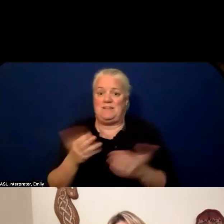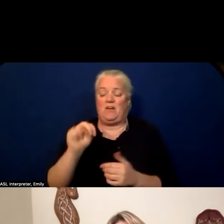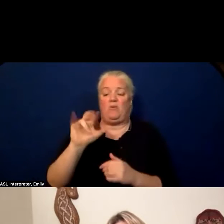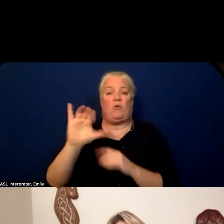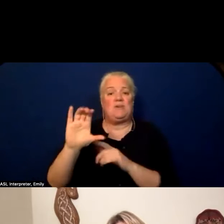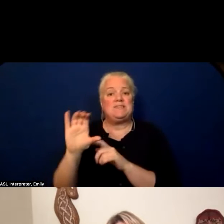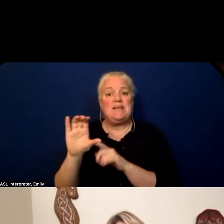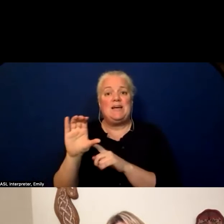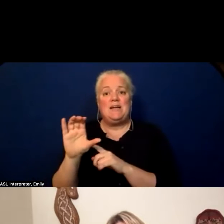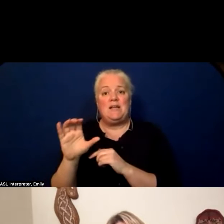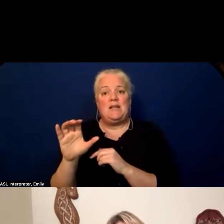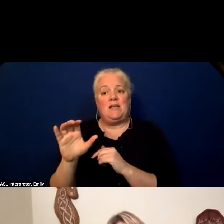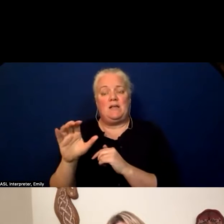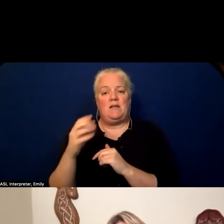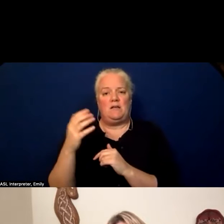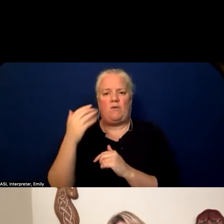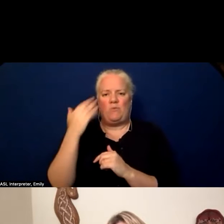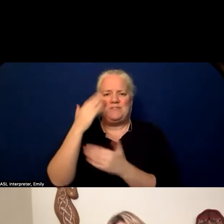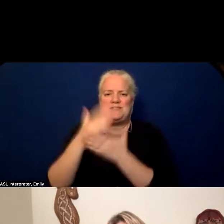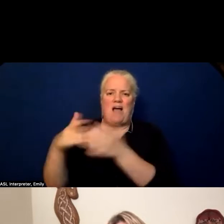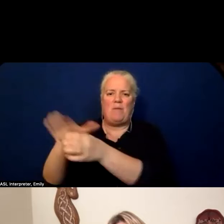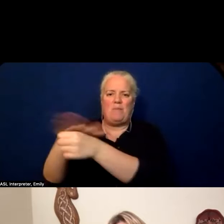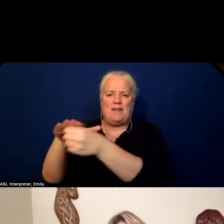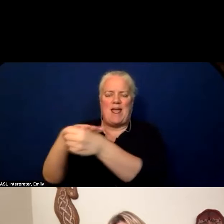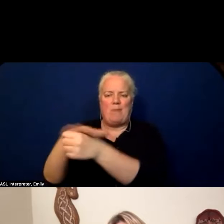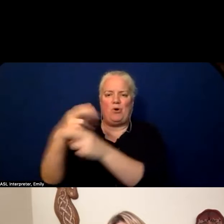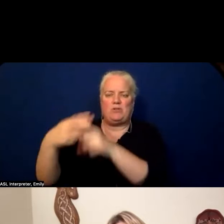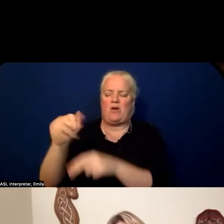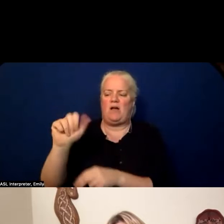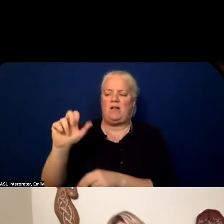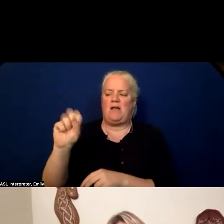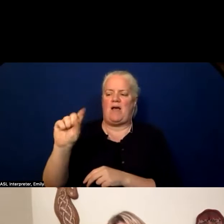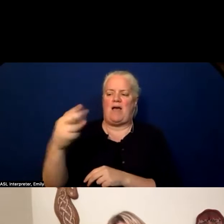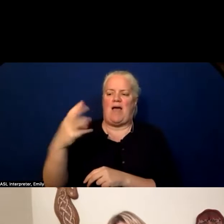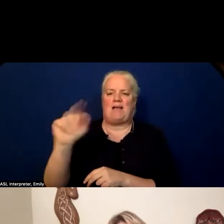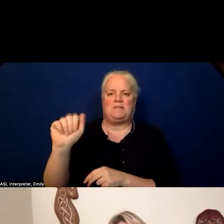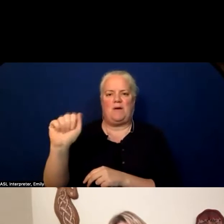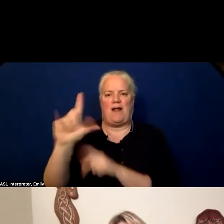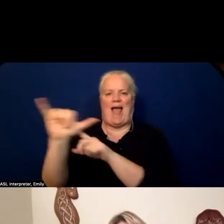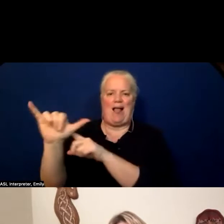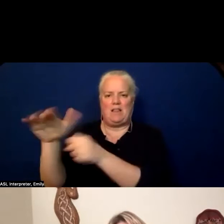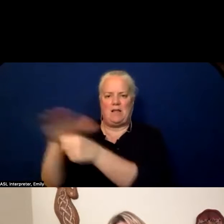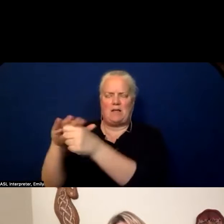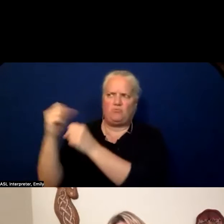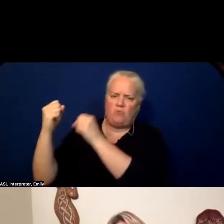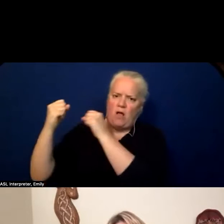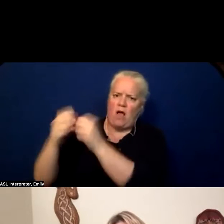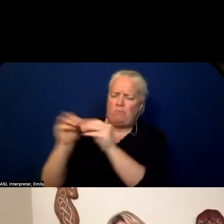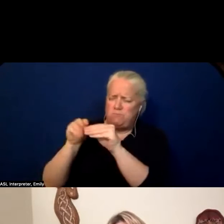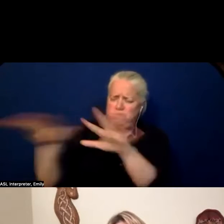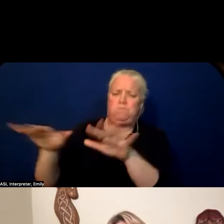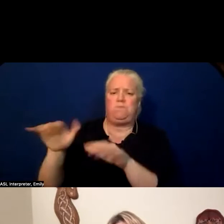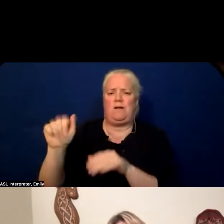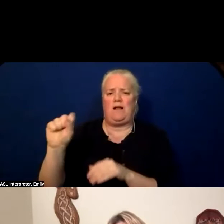see there are neighborhoods that are known as Asthma Alley. And then there are neighborhoods where the asthma rate is an order of